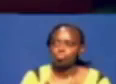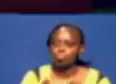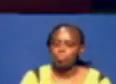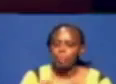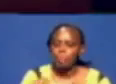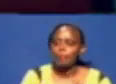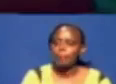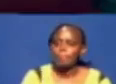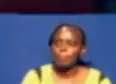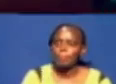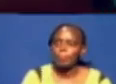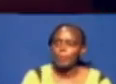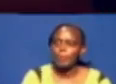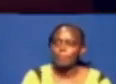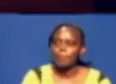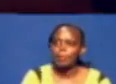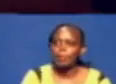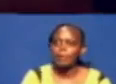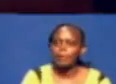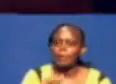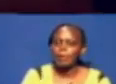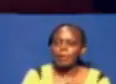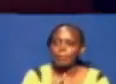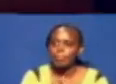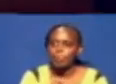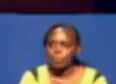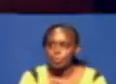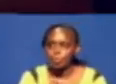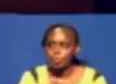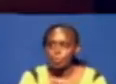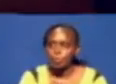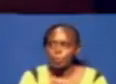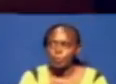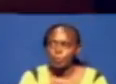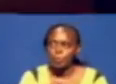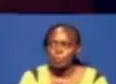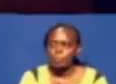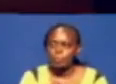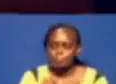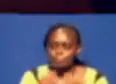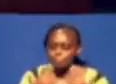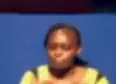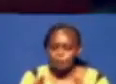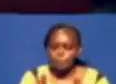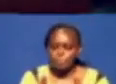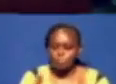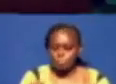because your division, as you claim, your on when the members' amendment procedures, there's no way I can give members when.